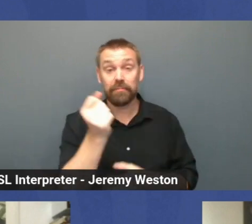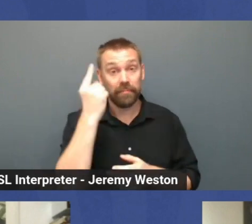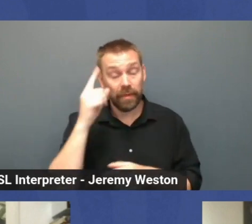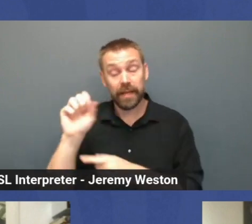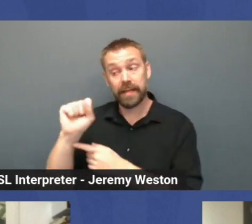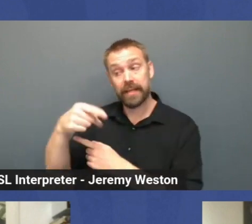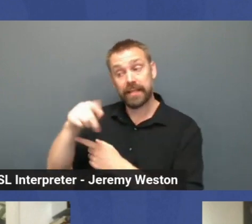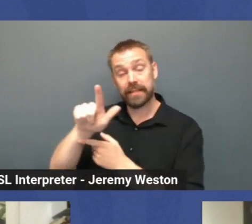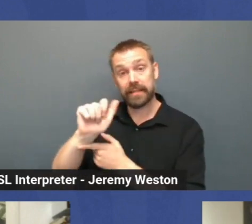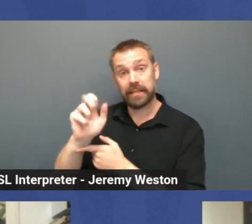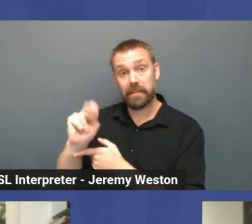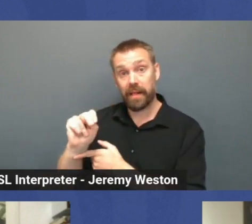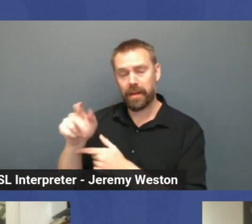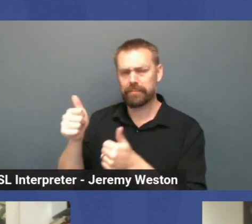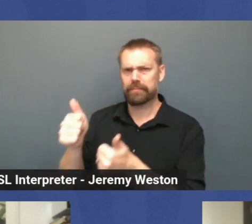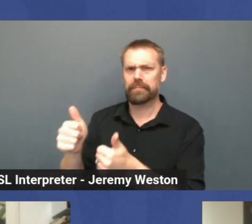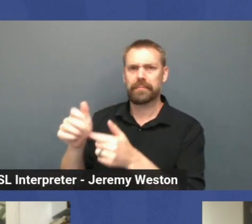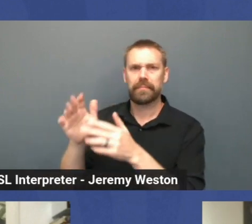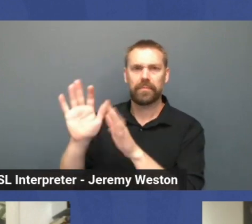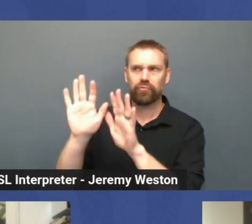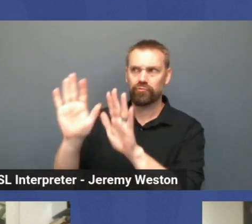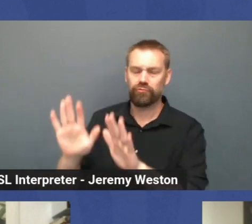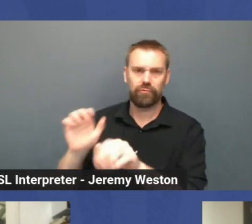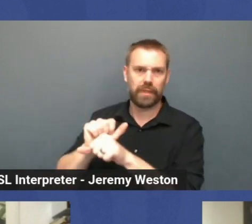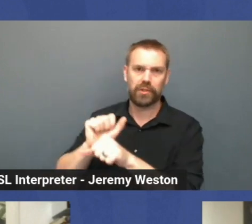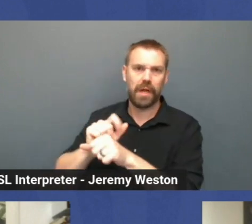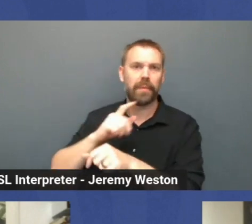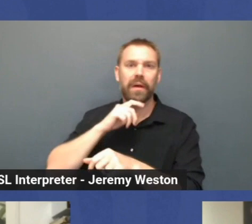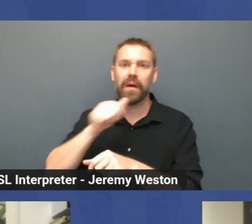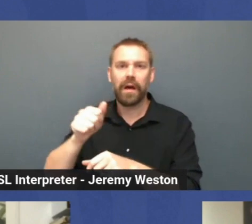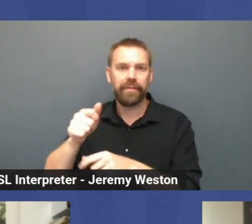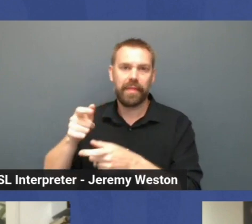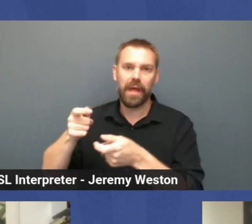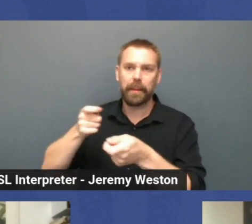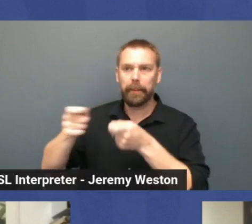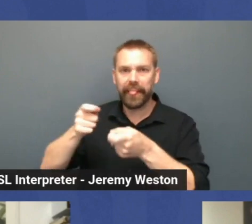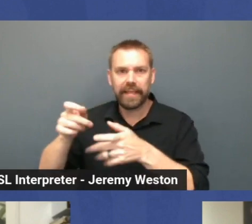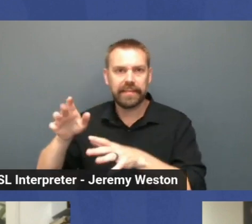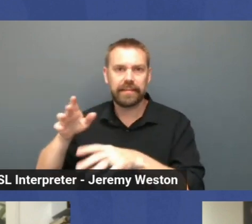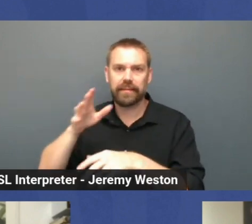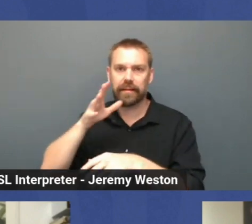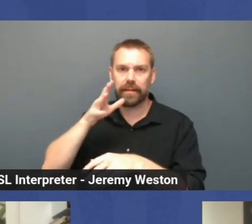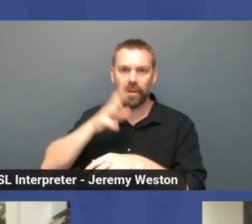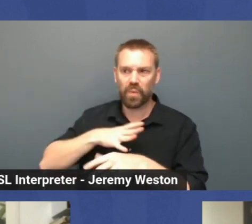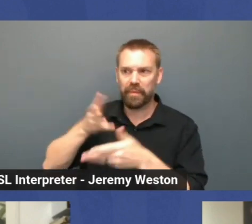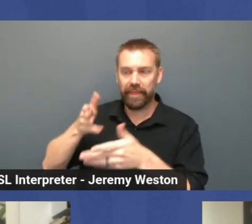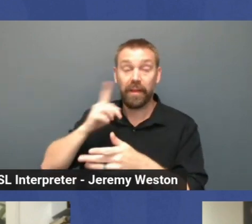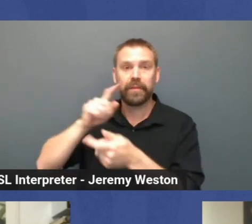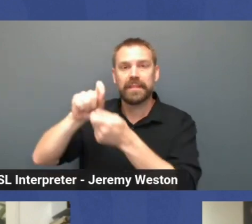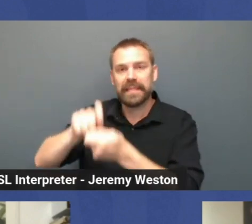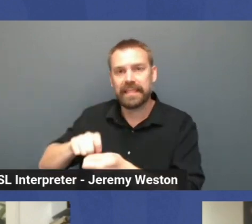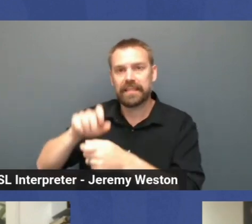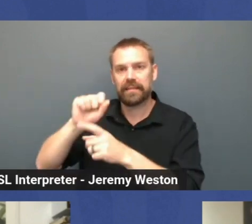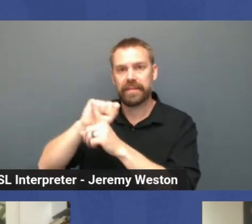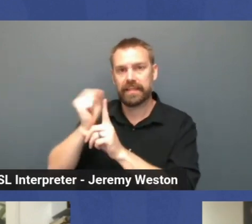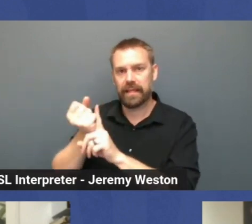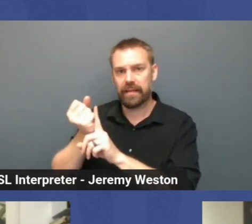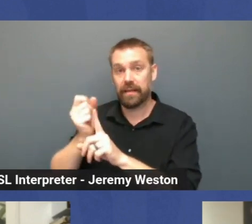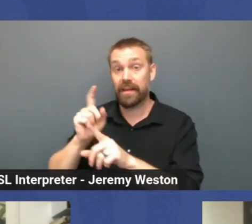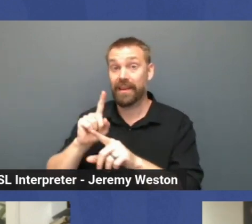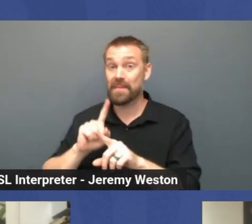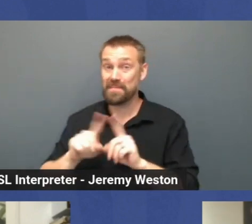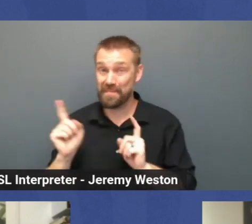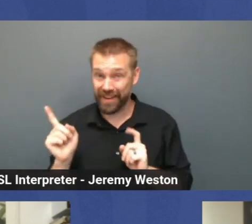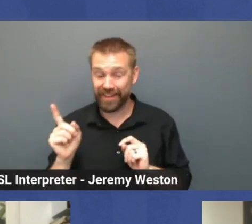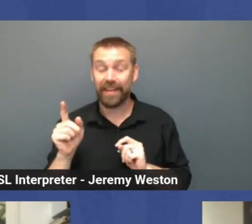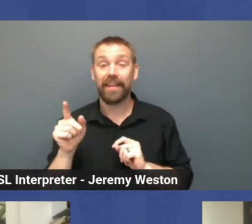College is doing a great job of not policing the women who are here in specific settings. But I would not say that we are doing a great job